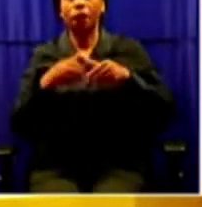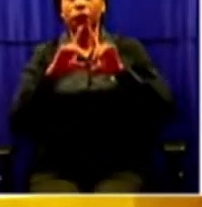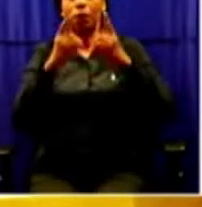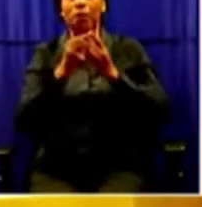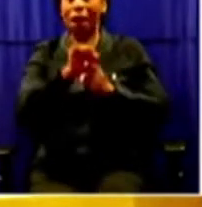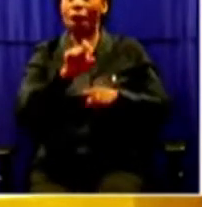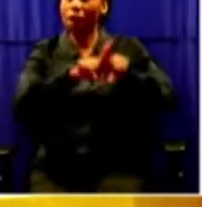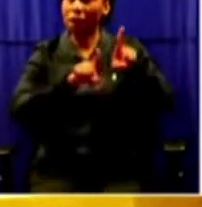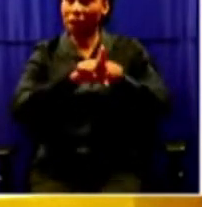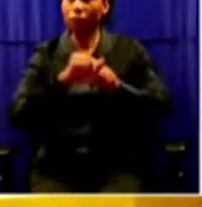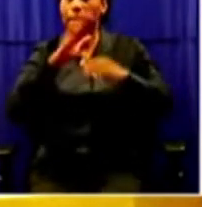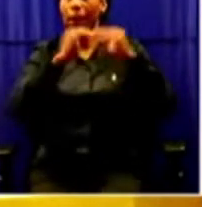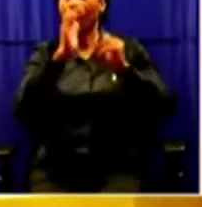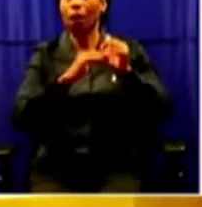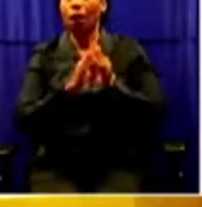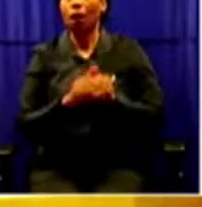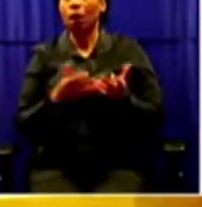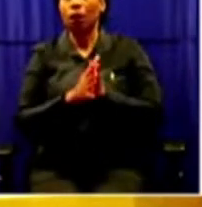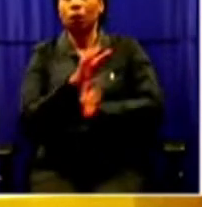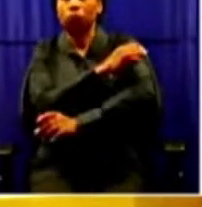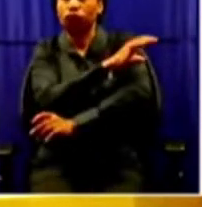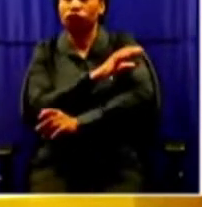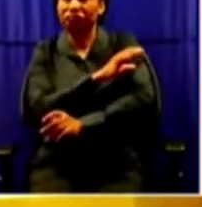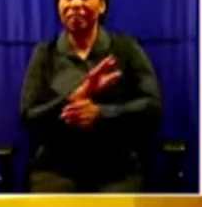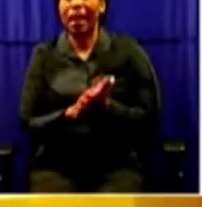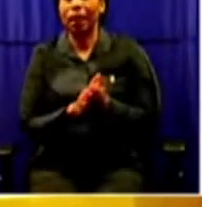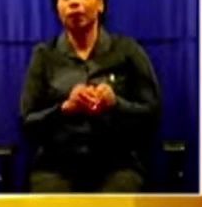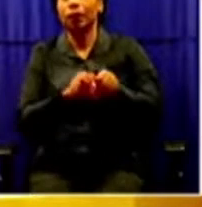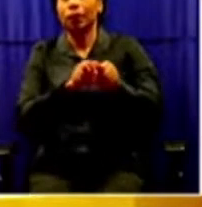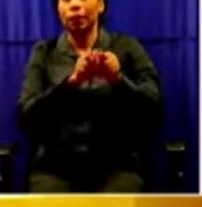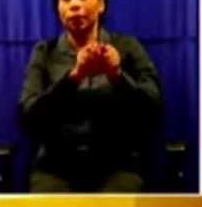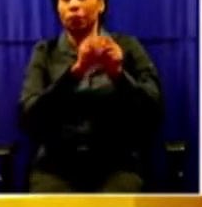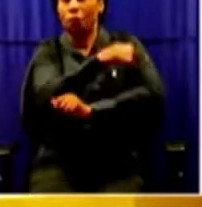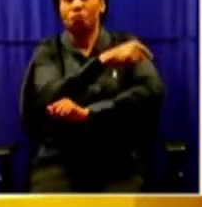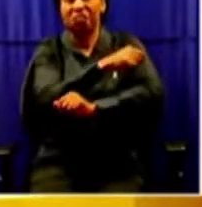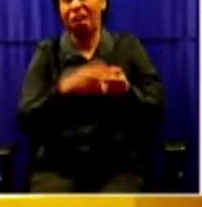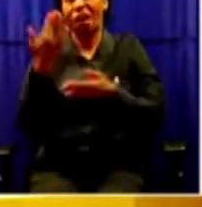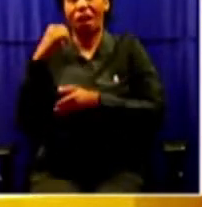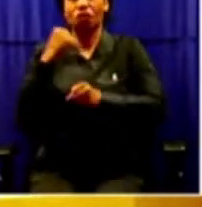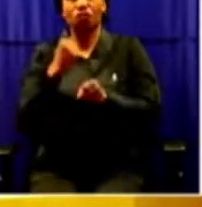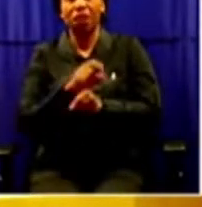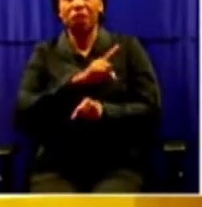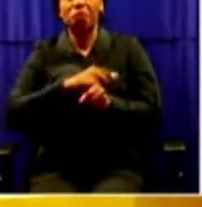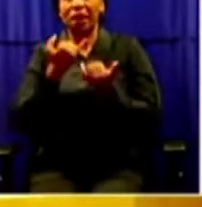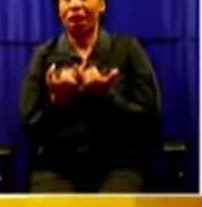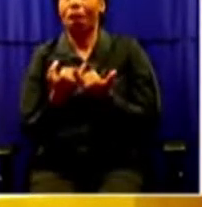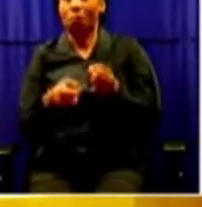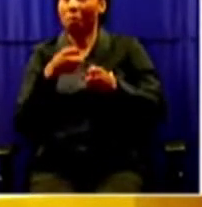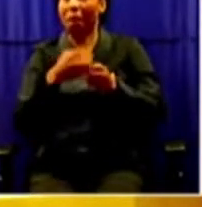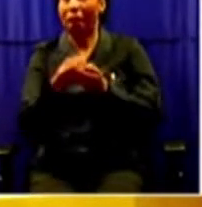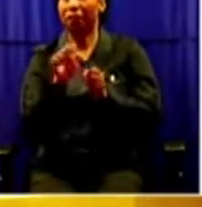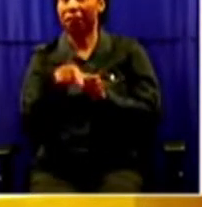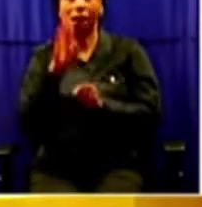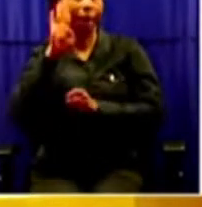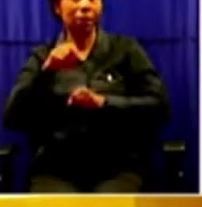hospital capacity. Businesses across this country have collapsed because of this incompetence. And how did you approach